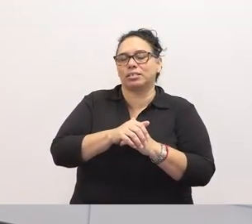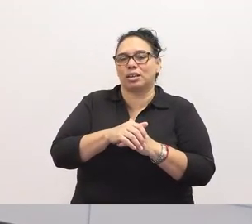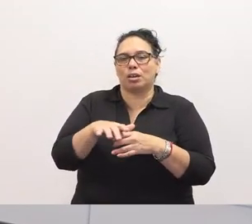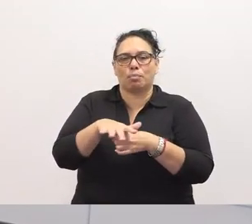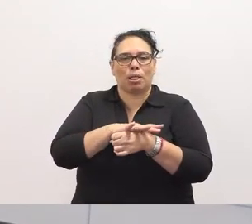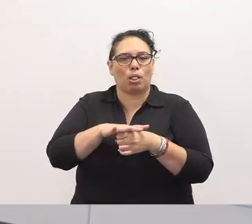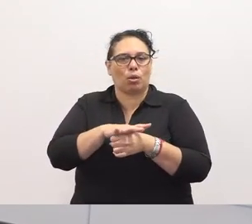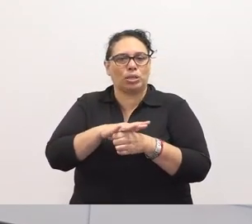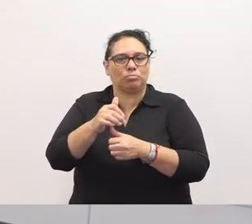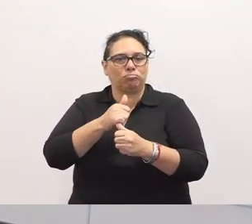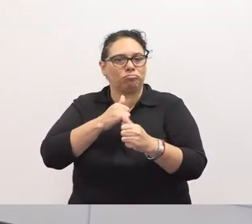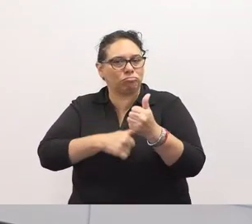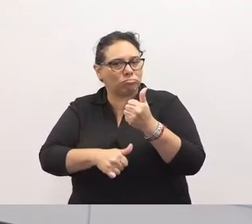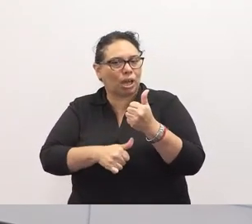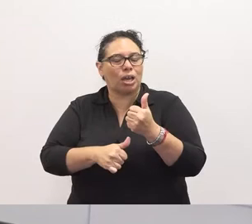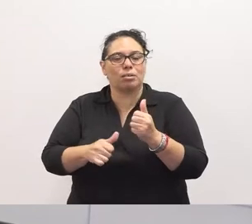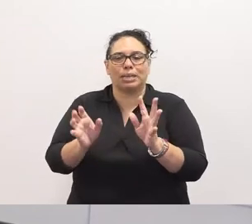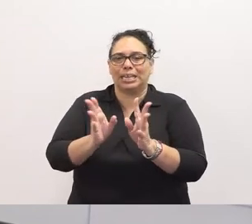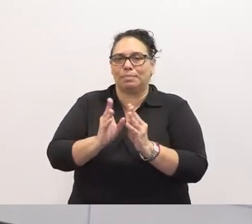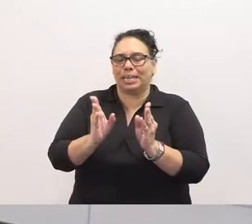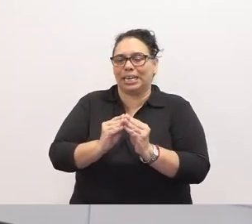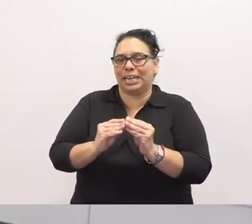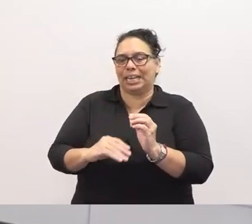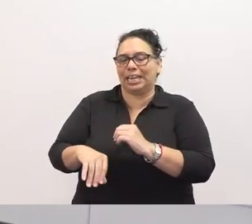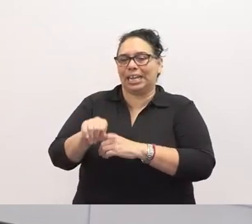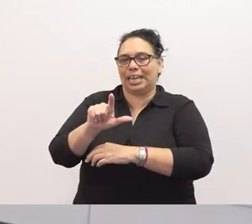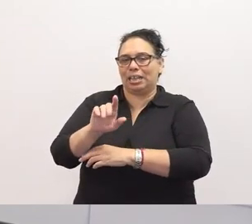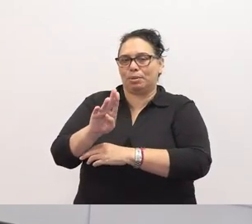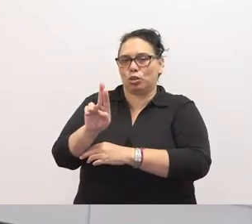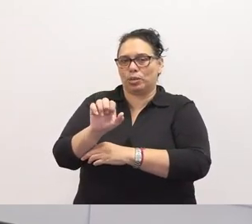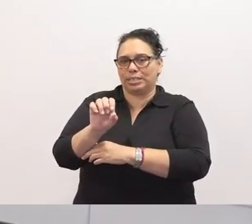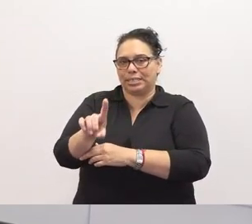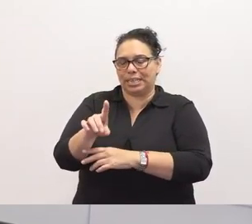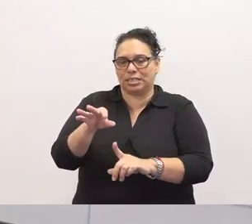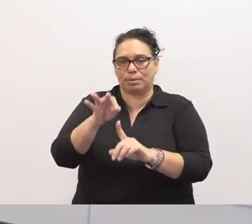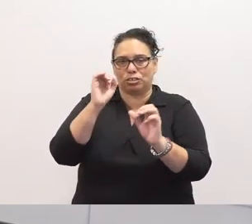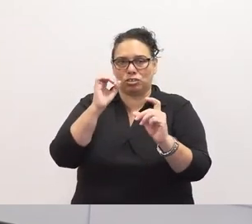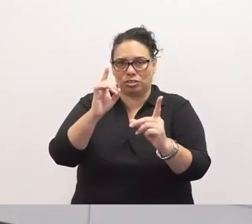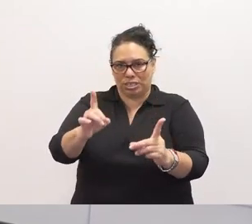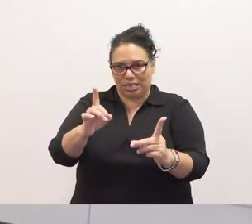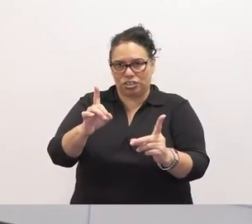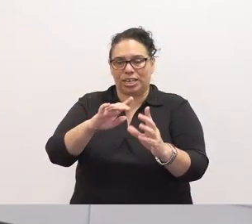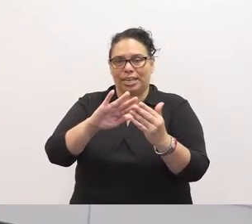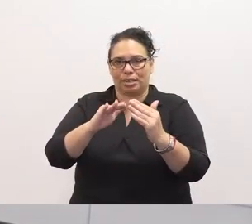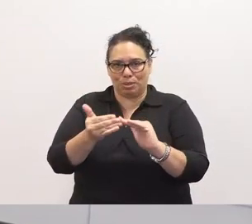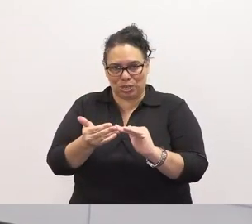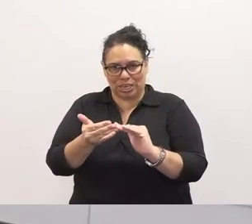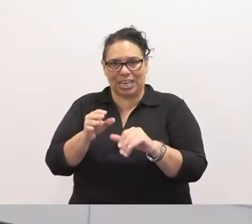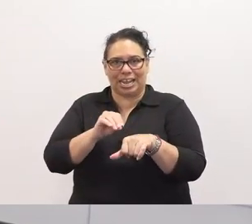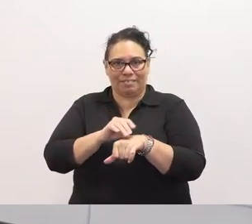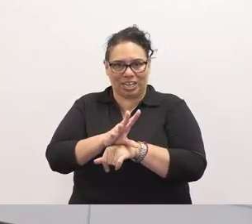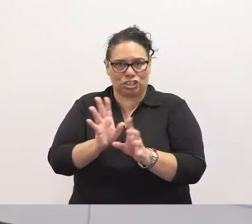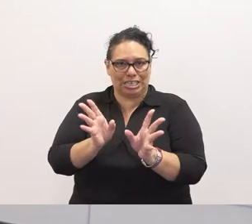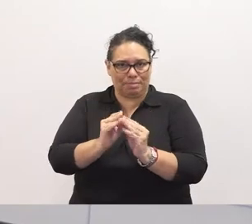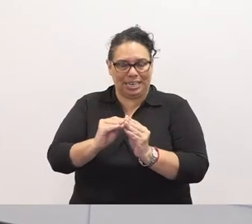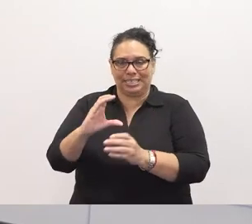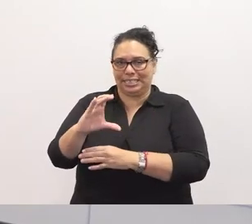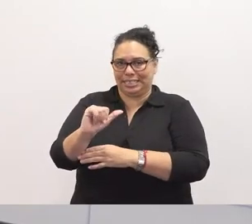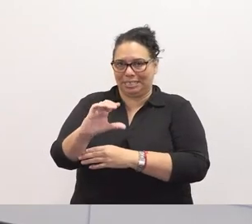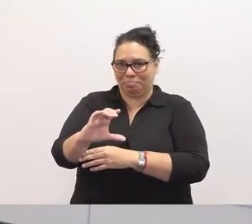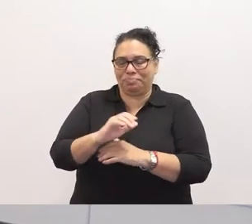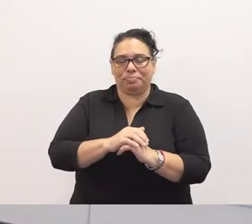Plan Subcommittee of the LBUSD Special Education Community Advisory